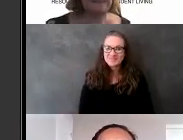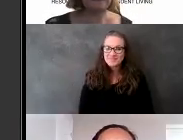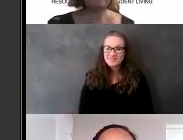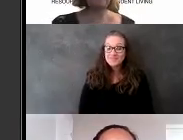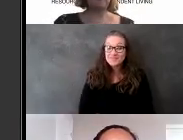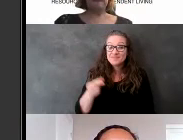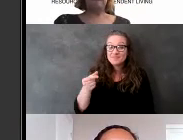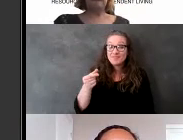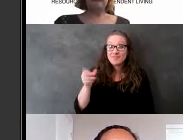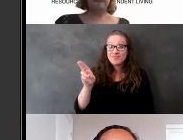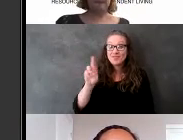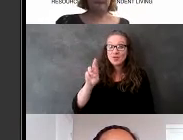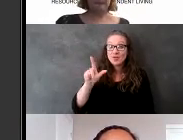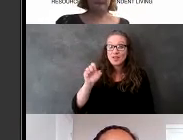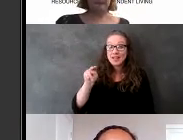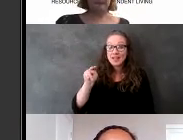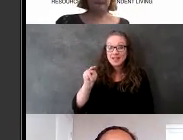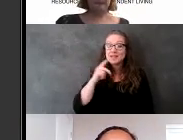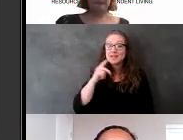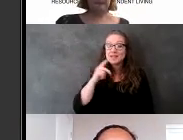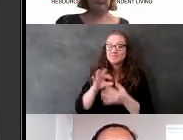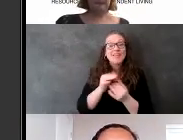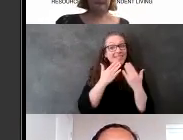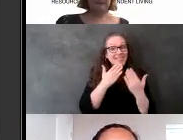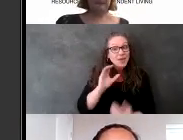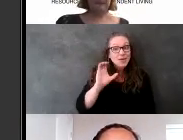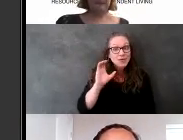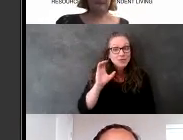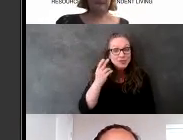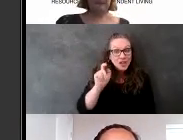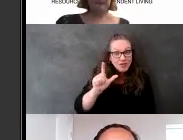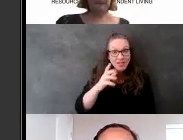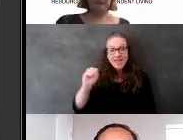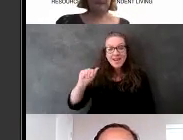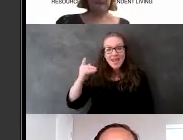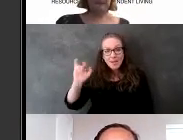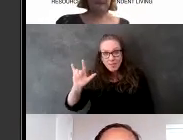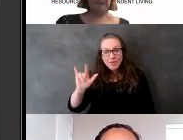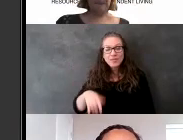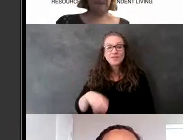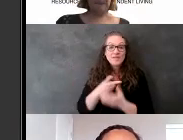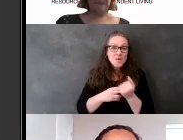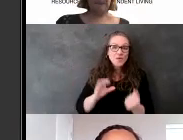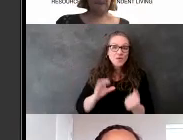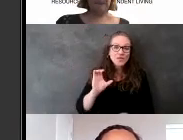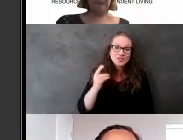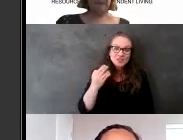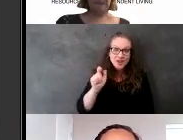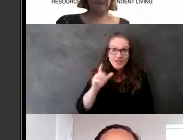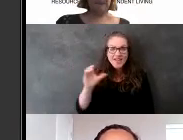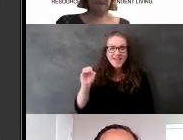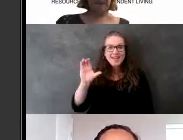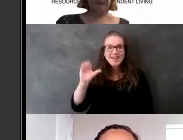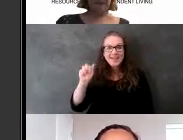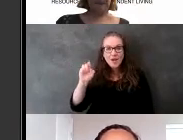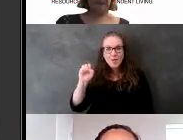Thank you so much, April and Cheryl, and also to our ASL interpreters, Cheryl and Carol. And then Melissa,